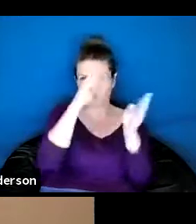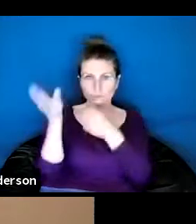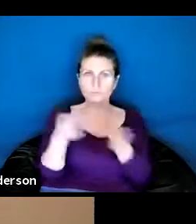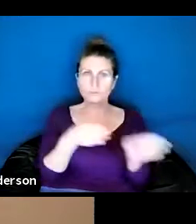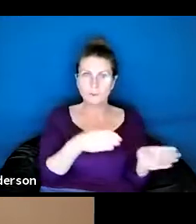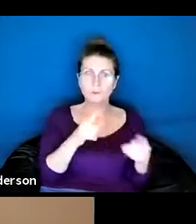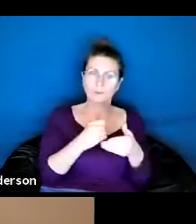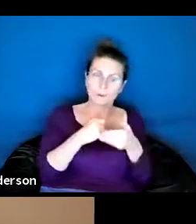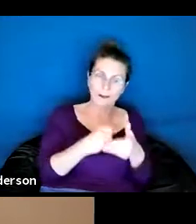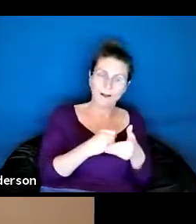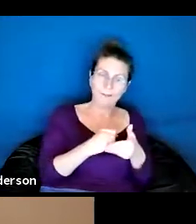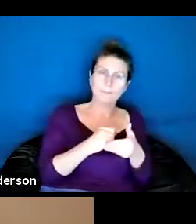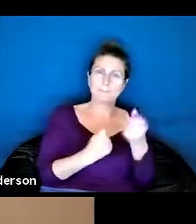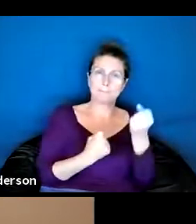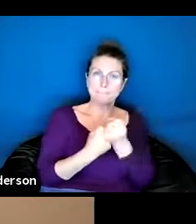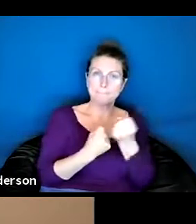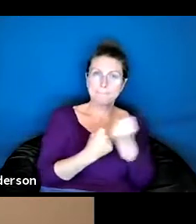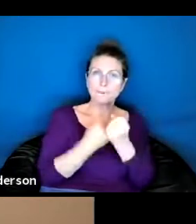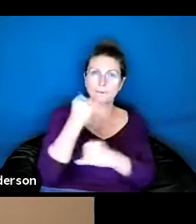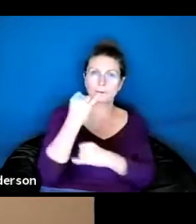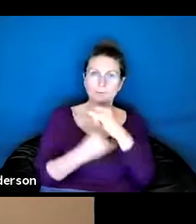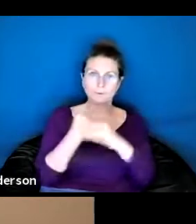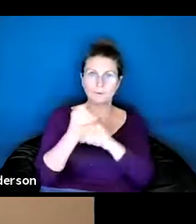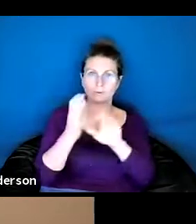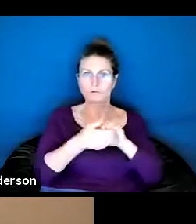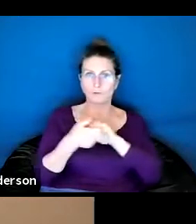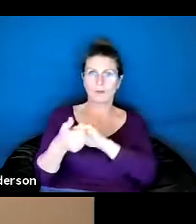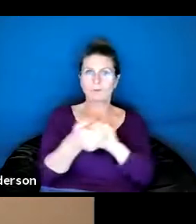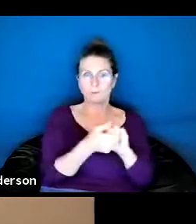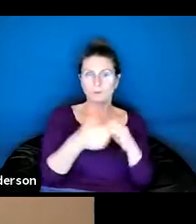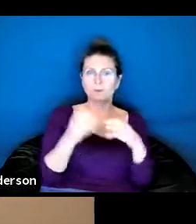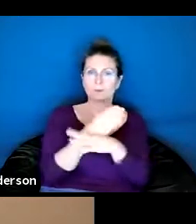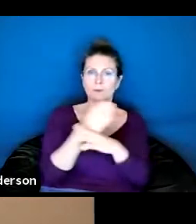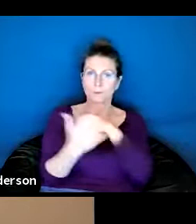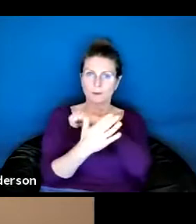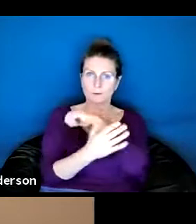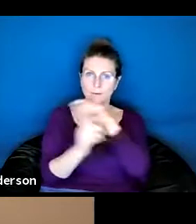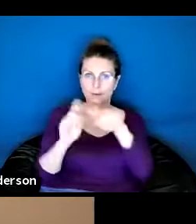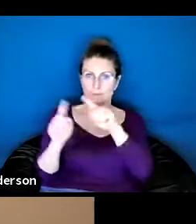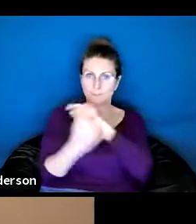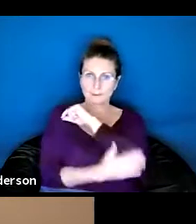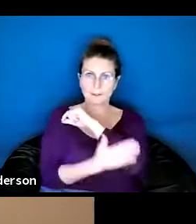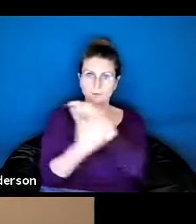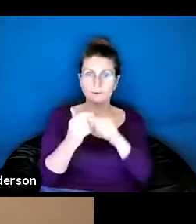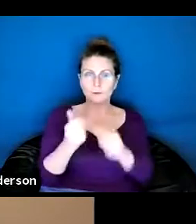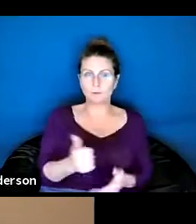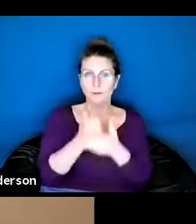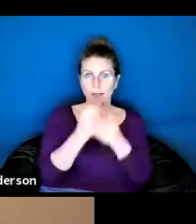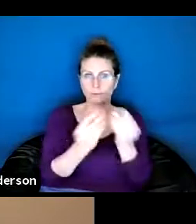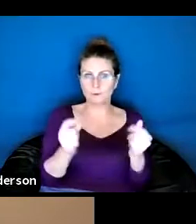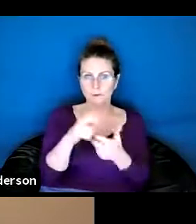we can better support international collaboration between countries to address it.